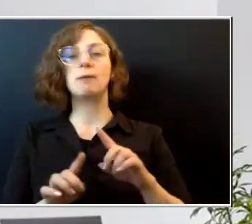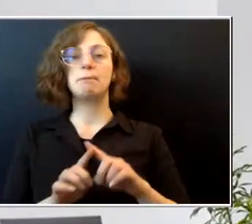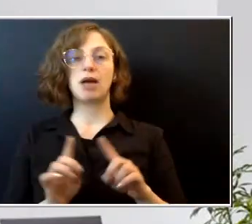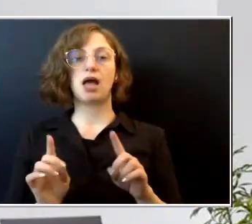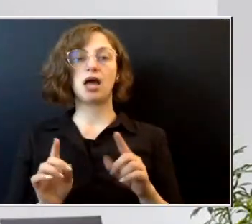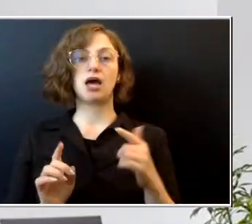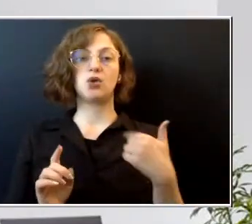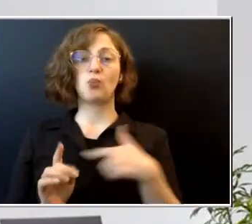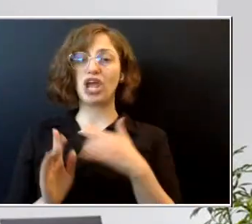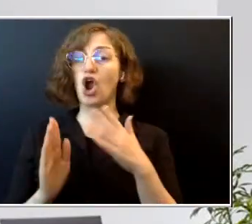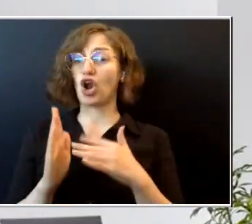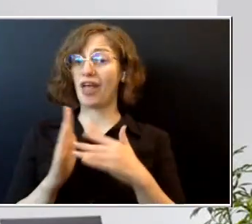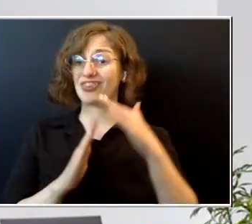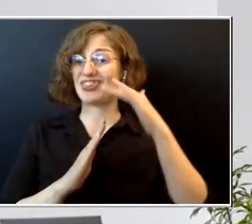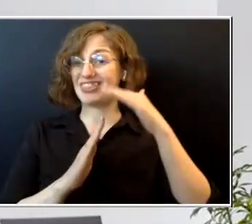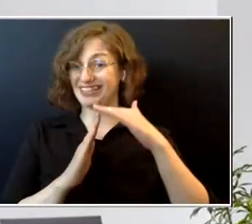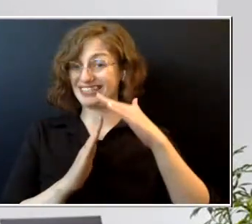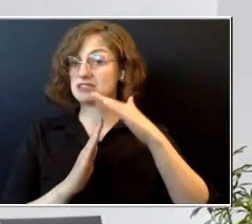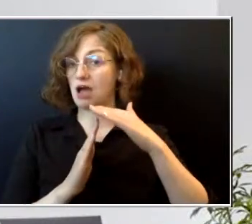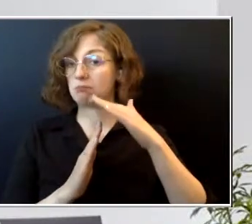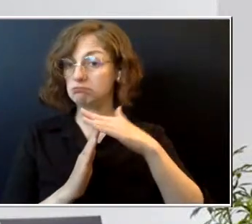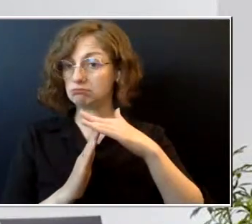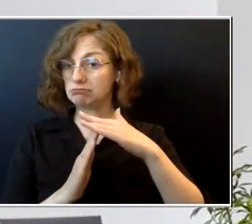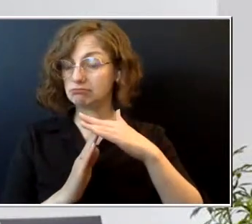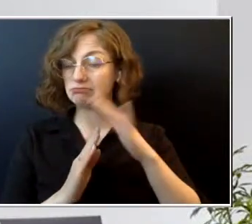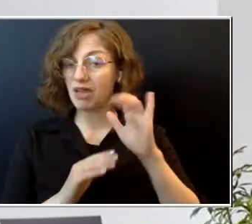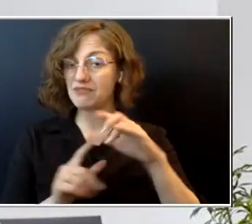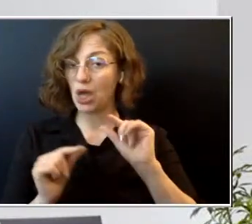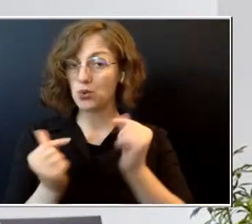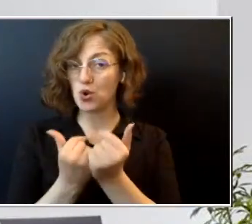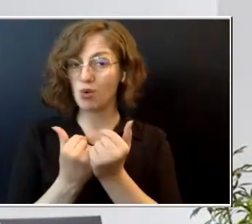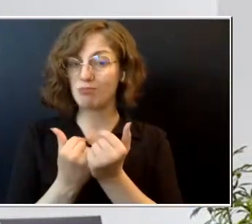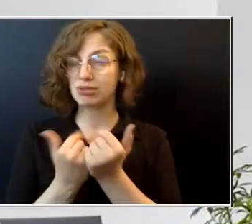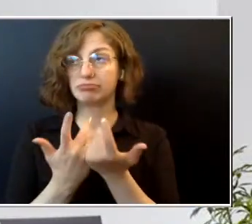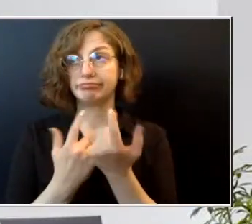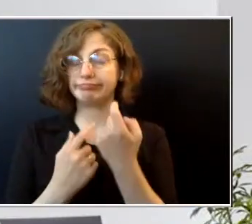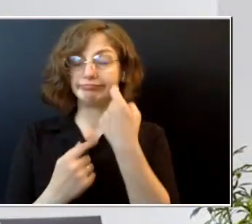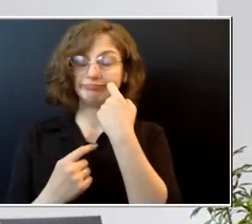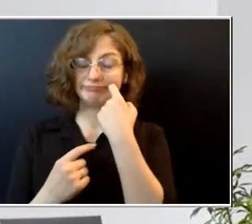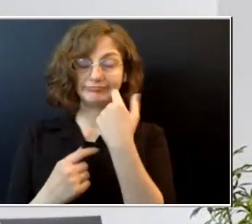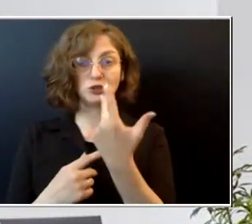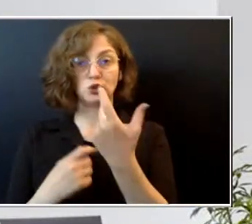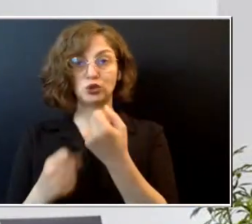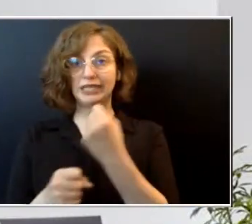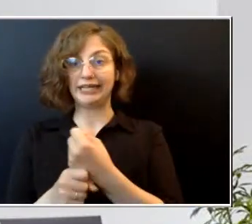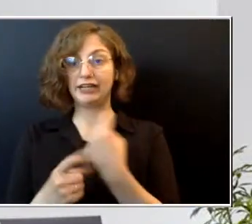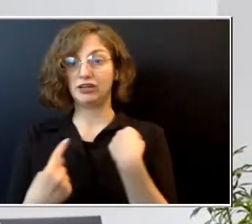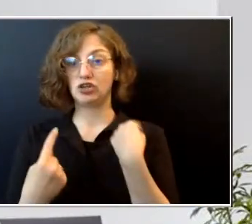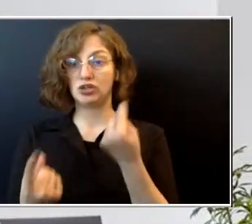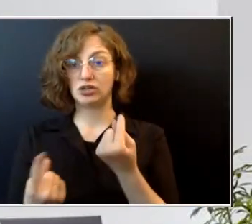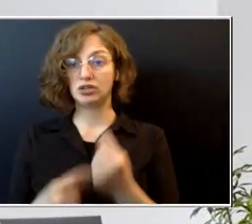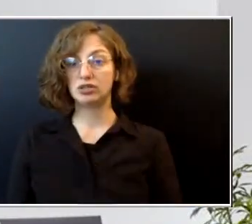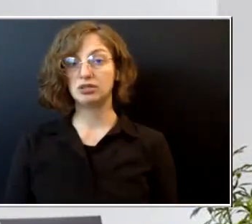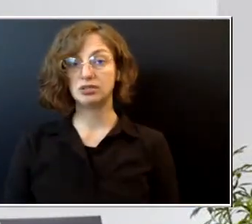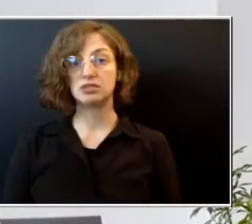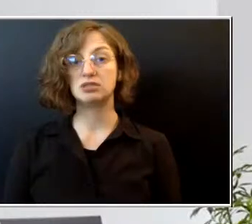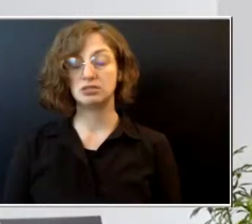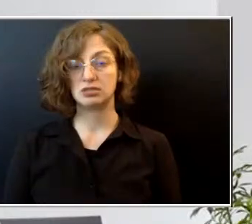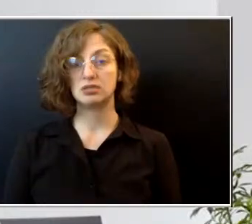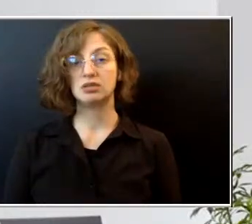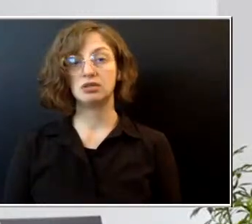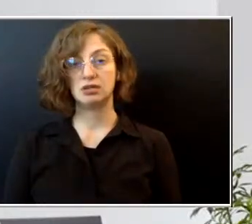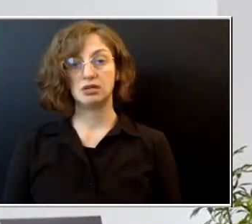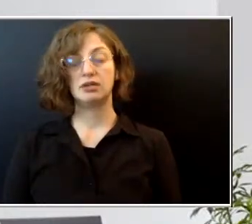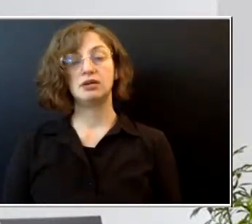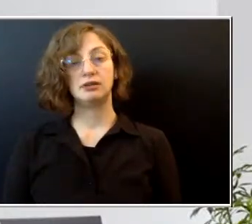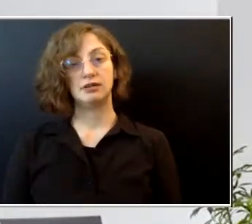at the top of that group, at least in the last 3 years. Yeah, a rate of rise, yeah. The rate of rise, and yeah, and in